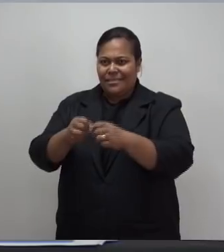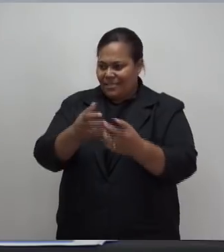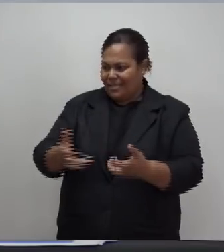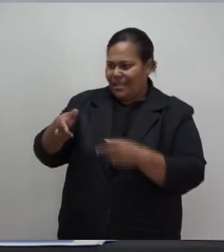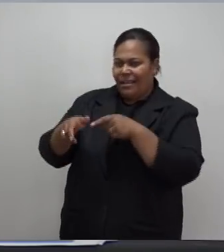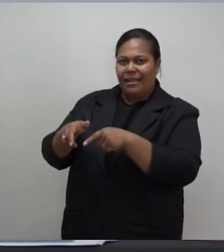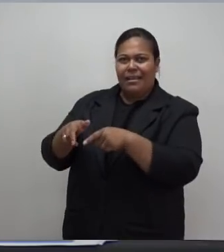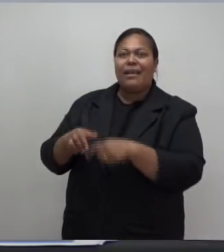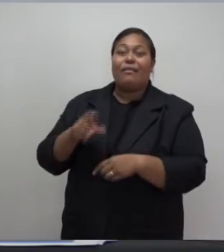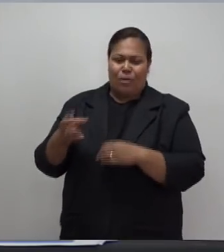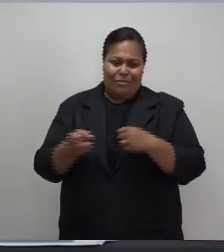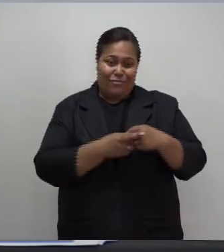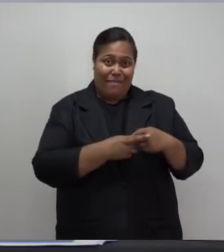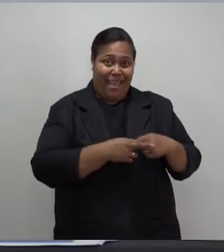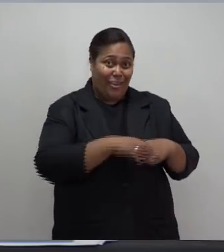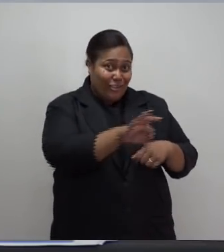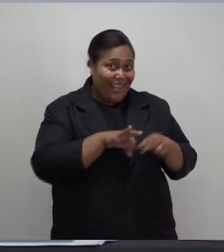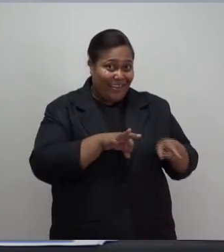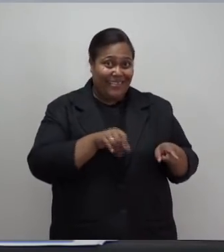in place so that these children can